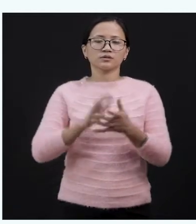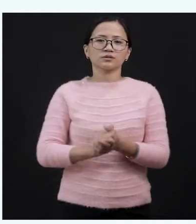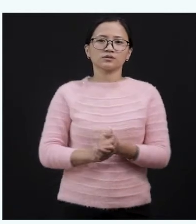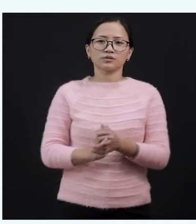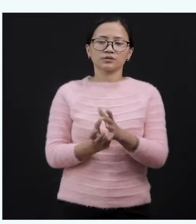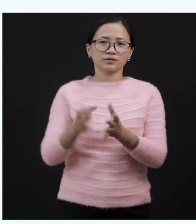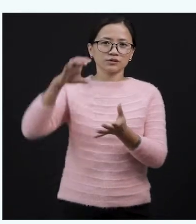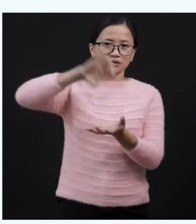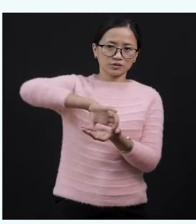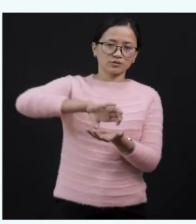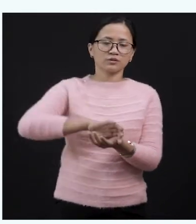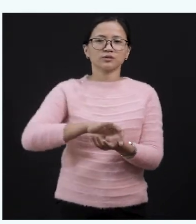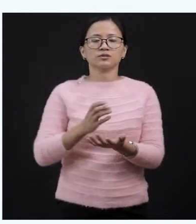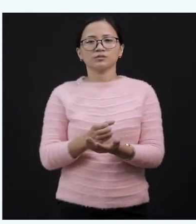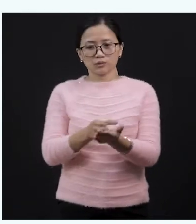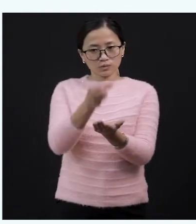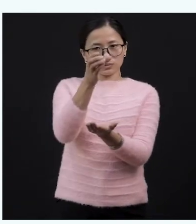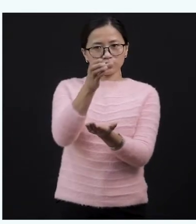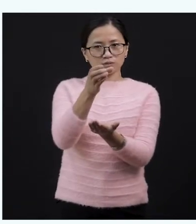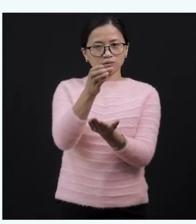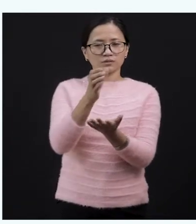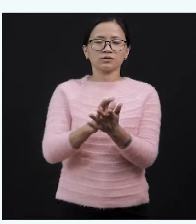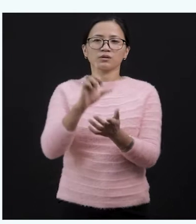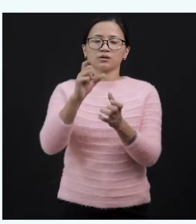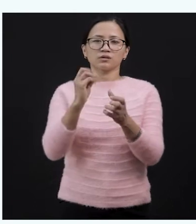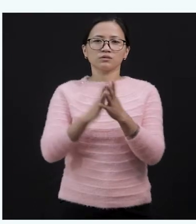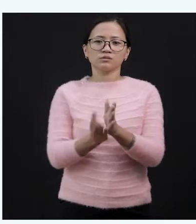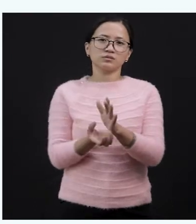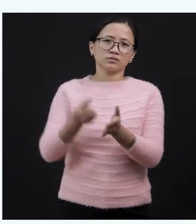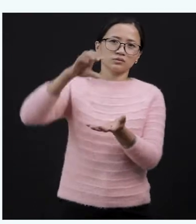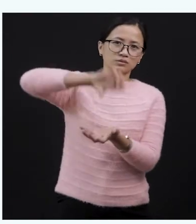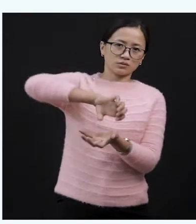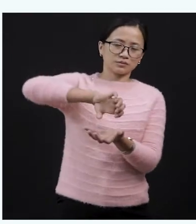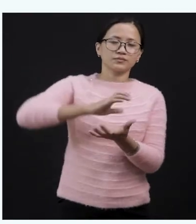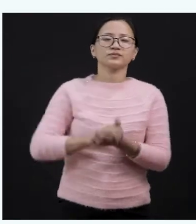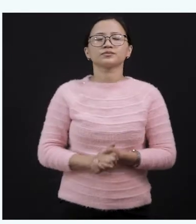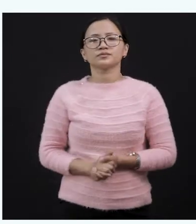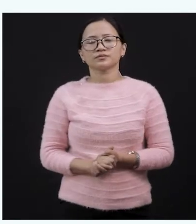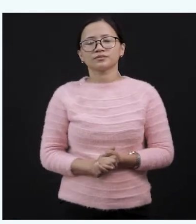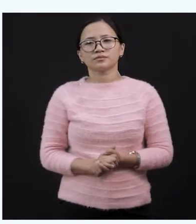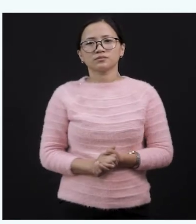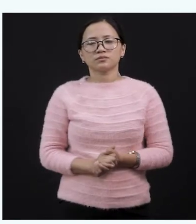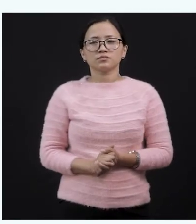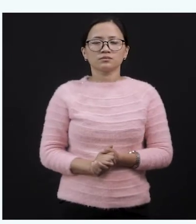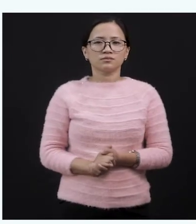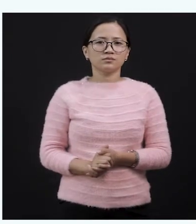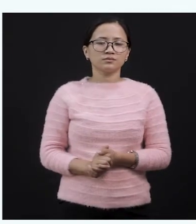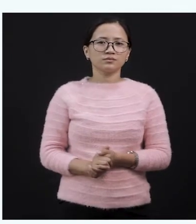position. Now when I say inverted, locally it will be ulta. Okay, locally in Nagamese we say ulta.